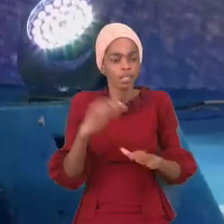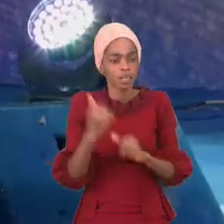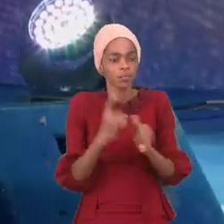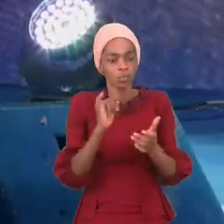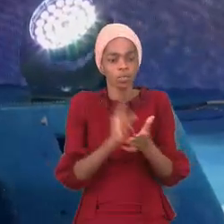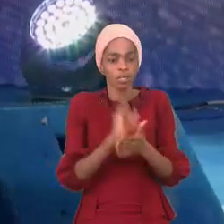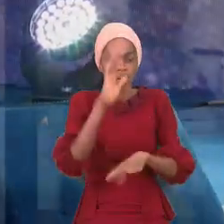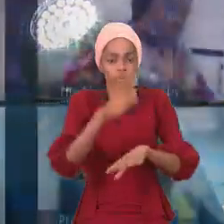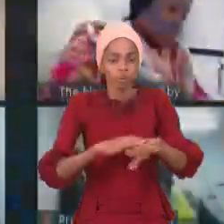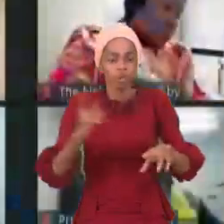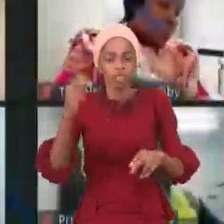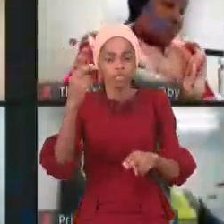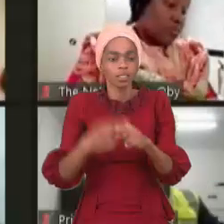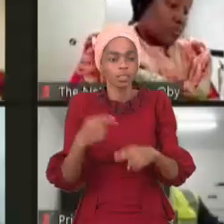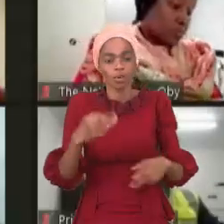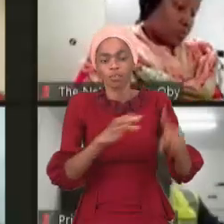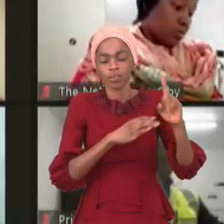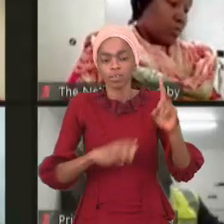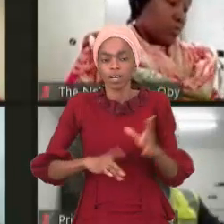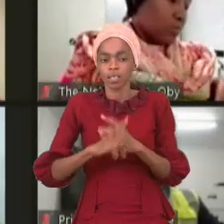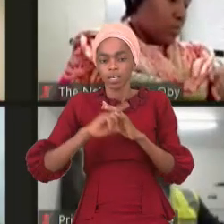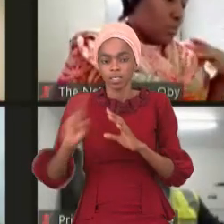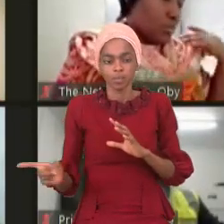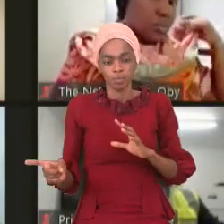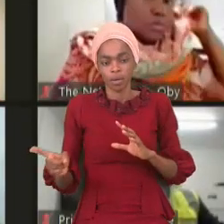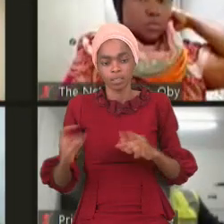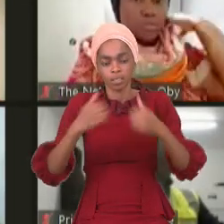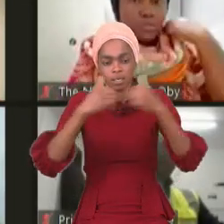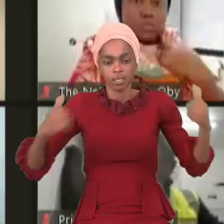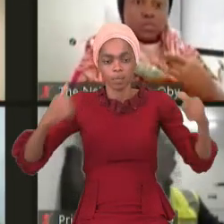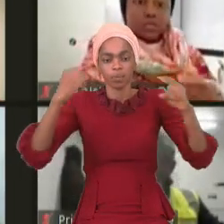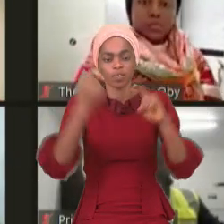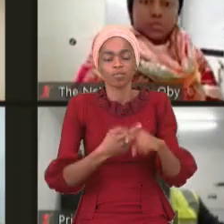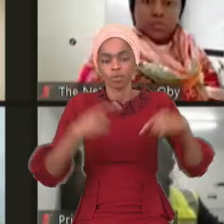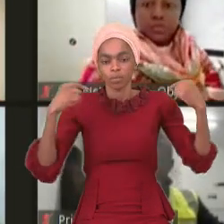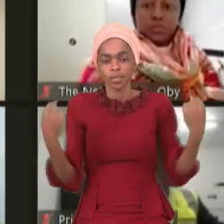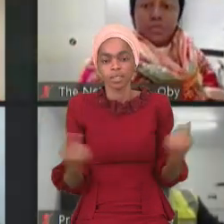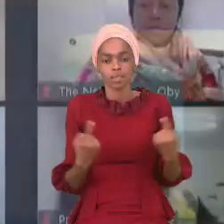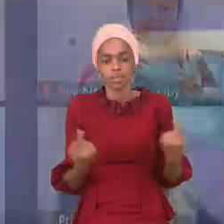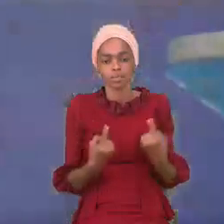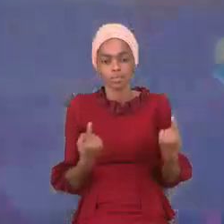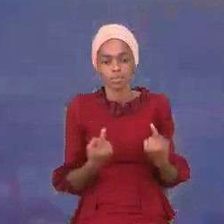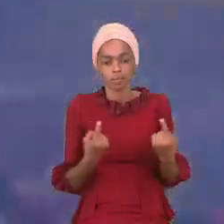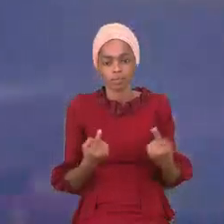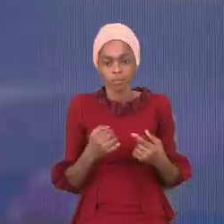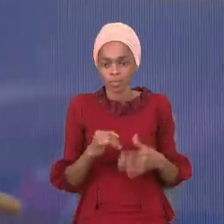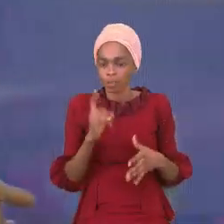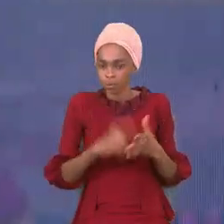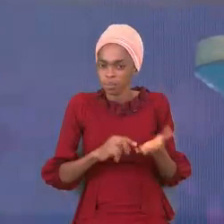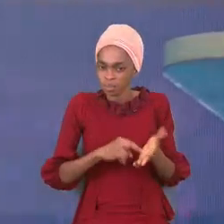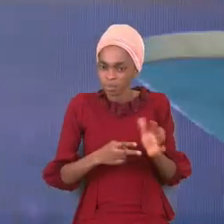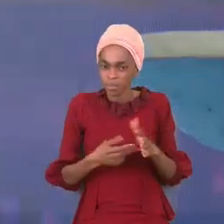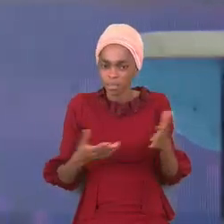that nameth the name of Christ depart from iniquity. Oh, what's that saying? It's